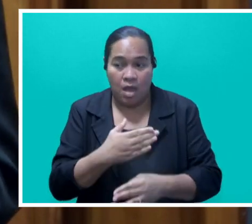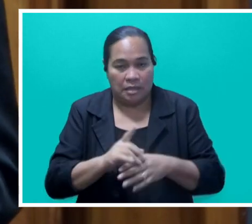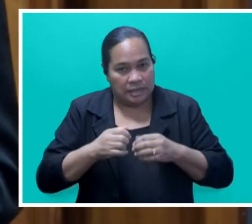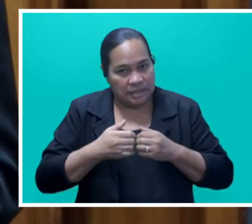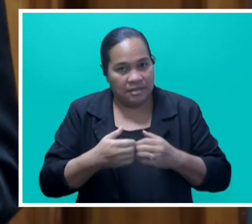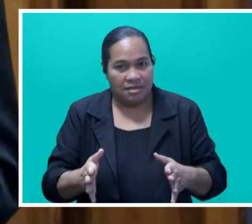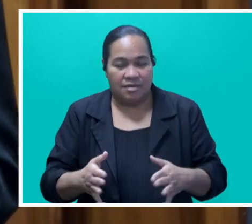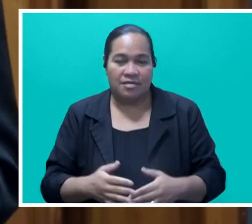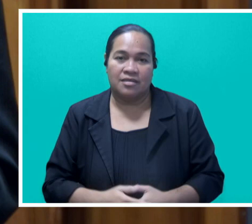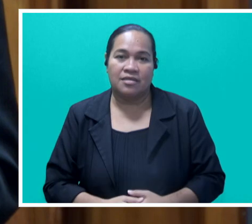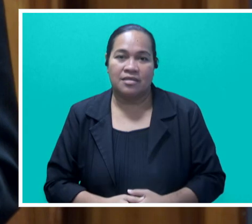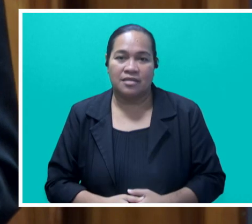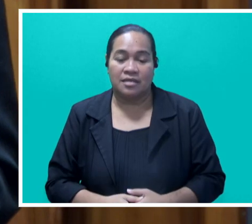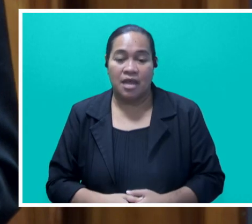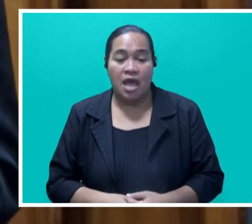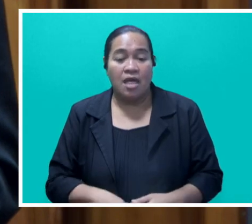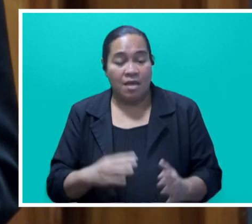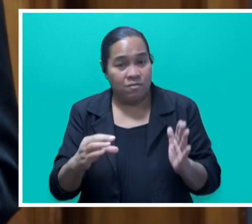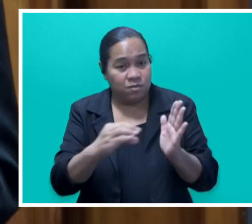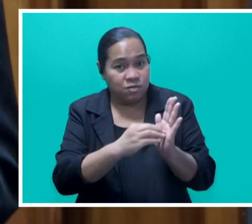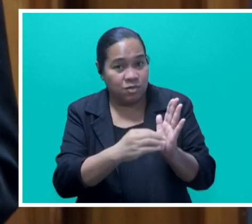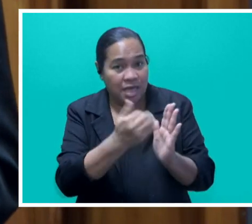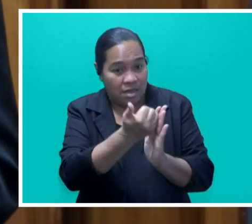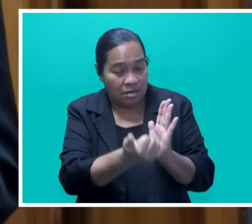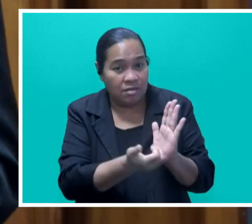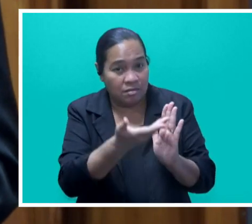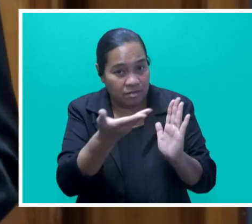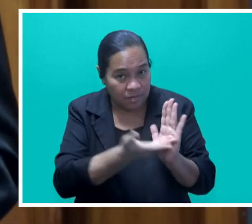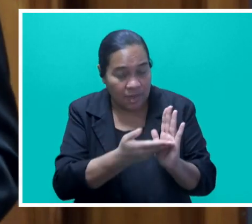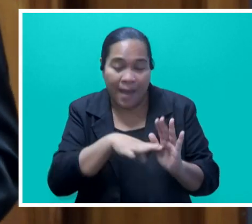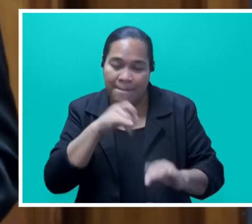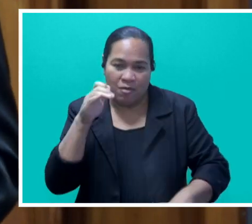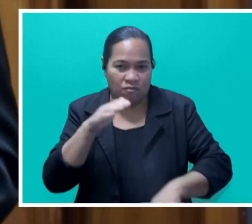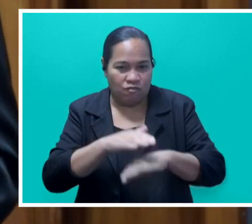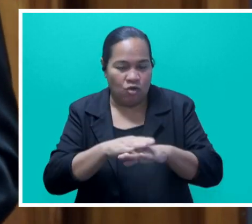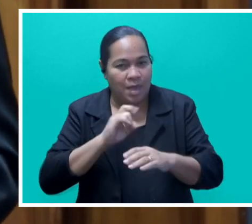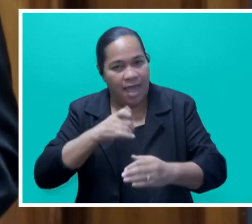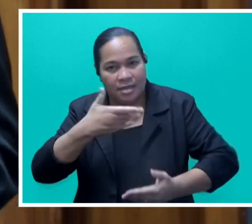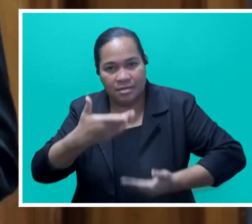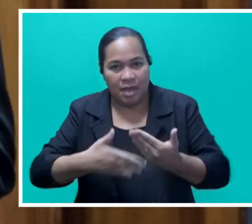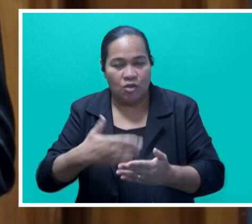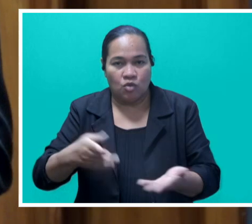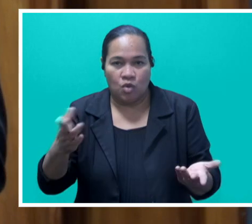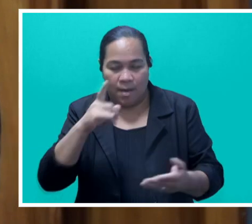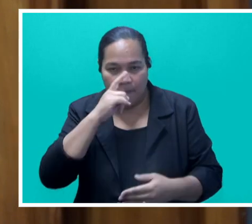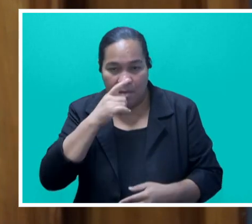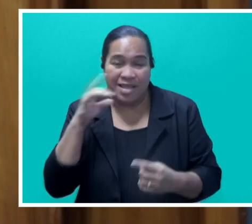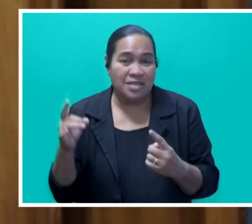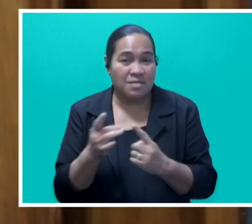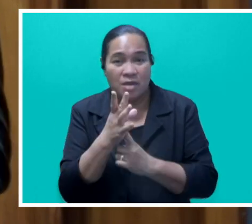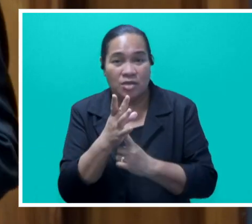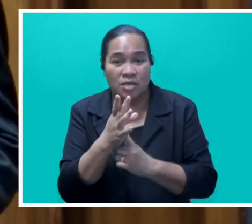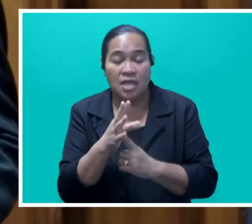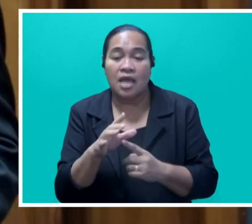begun. The provisions of the Constitution have to be fully explained to the people, especially